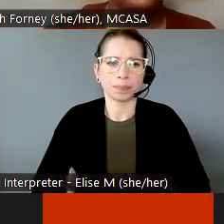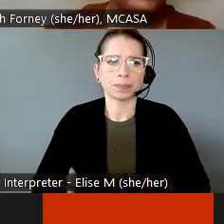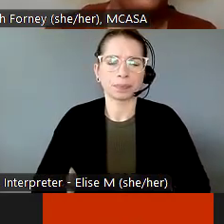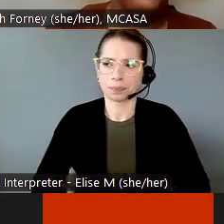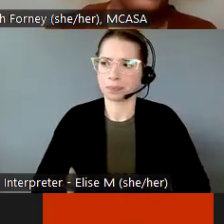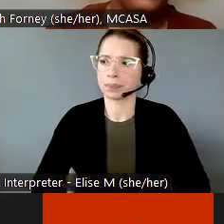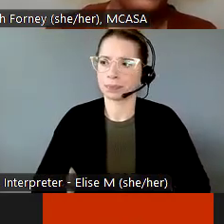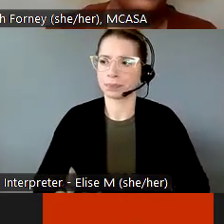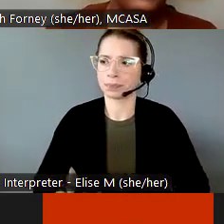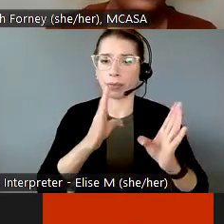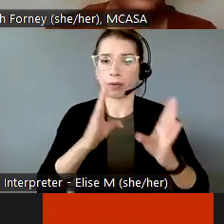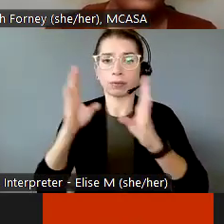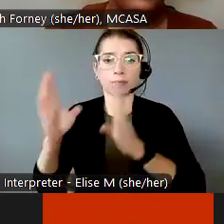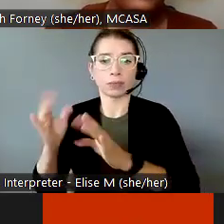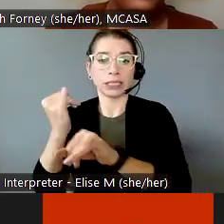Institutional power.